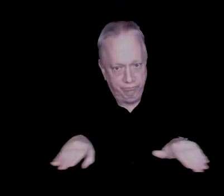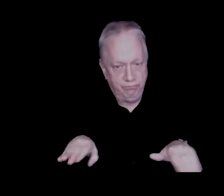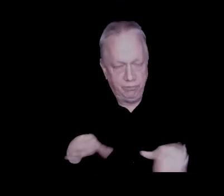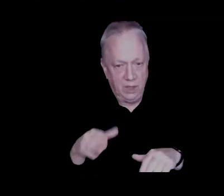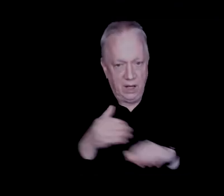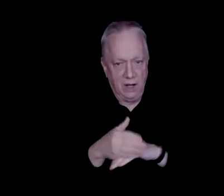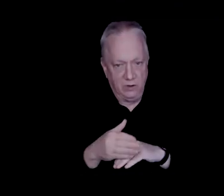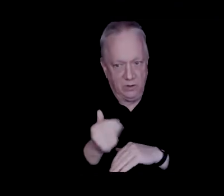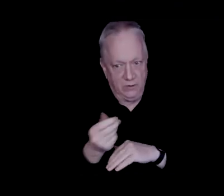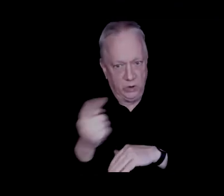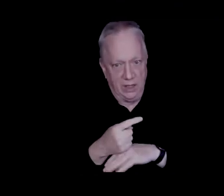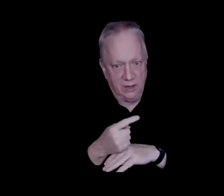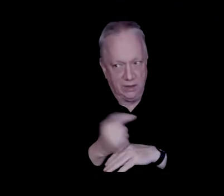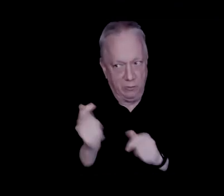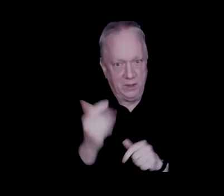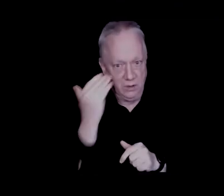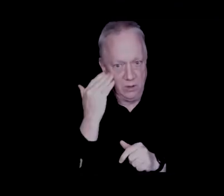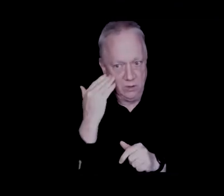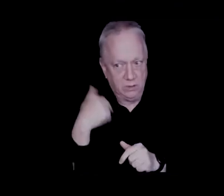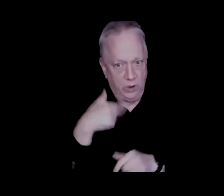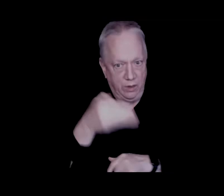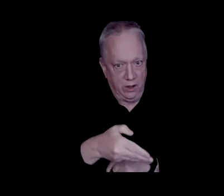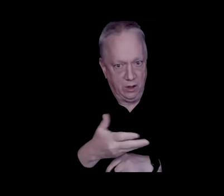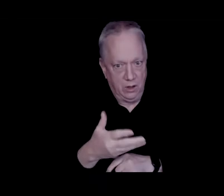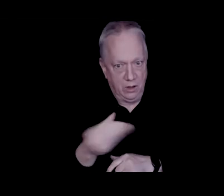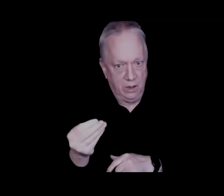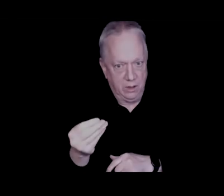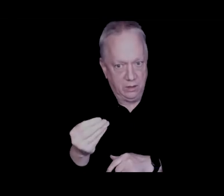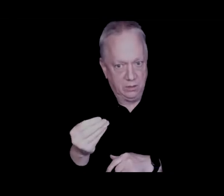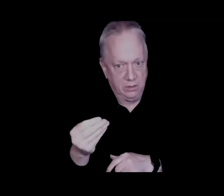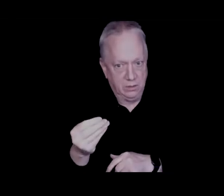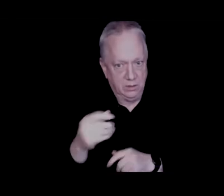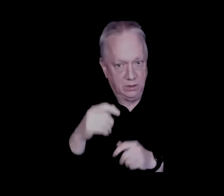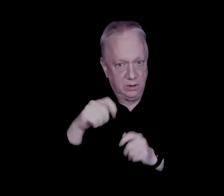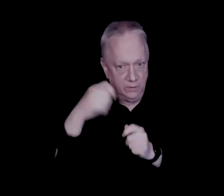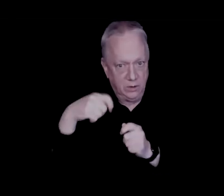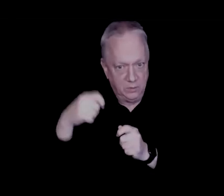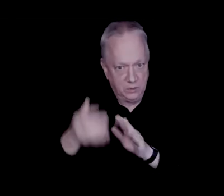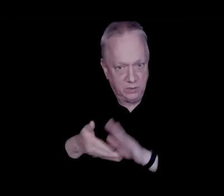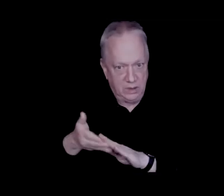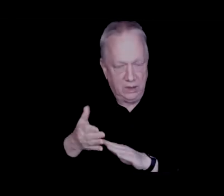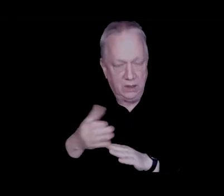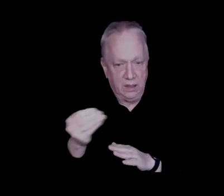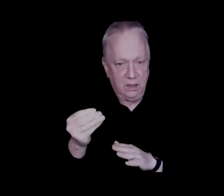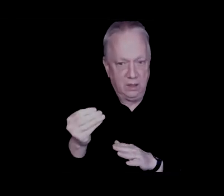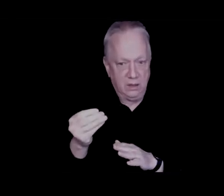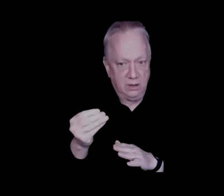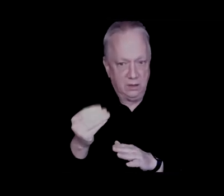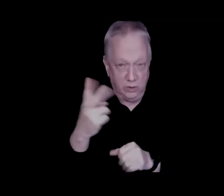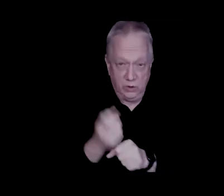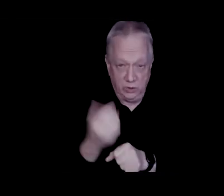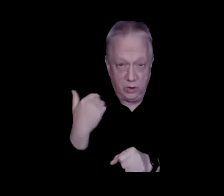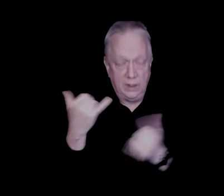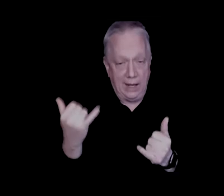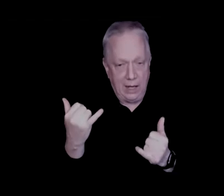after a few days, everybody knows that there are some strangers. It was about 2 years ago. Now